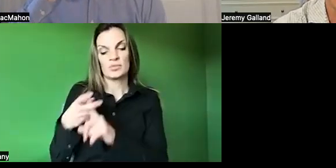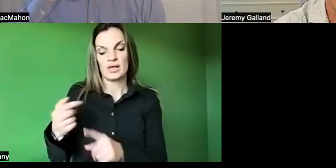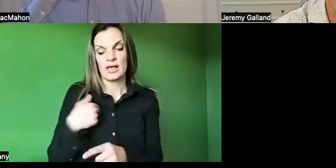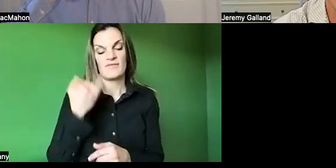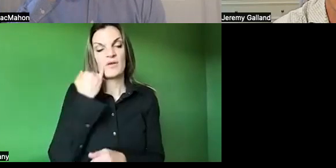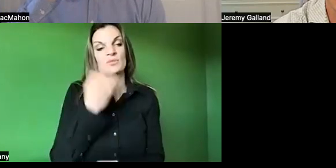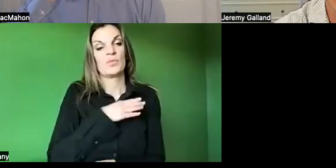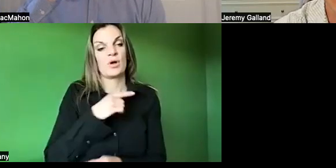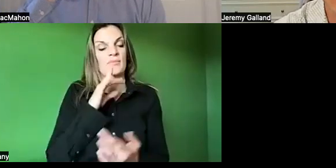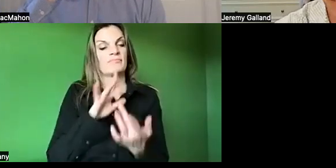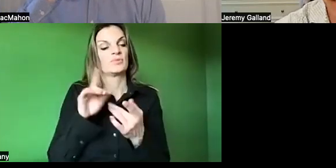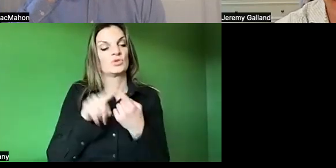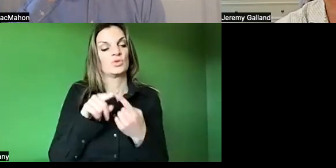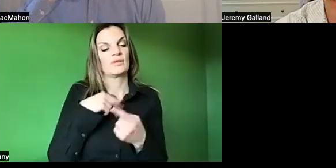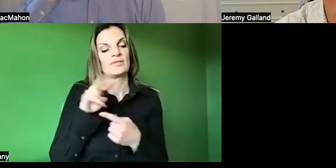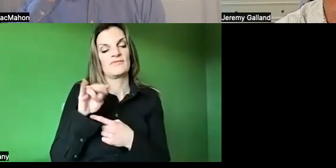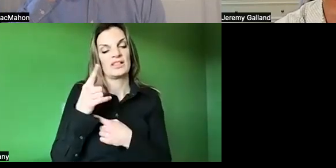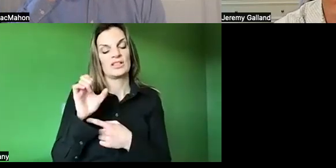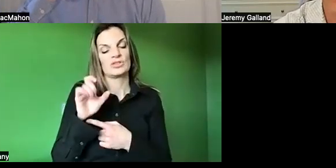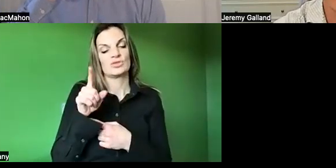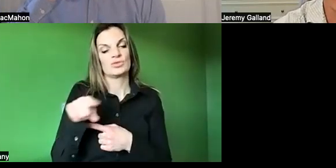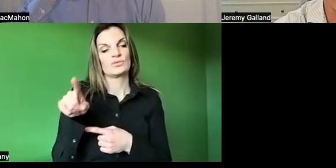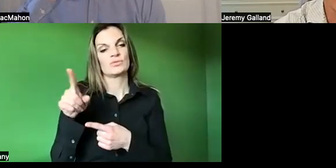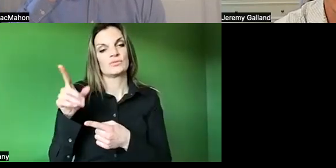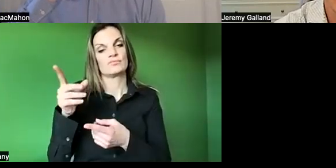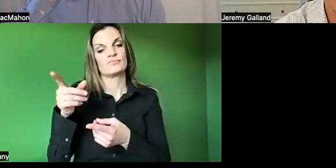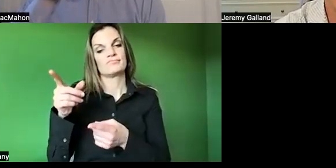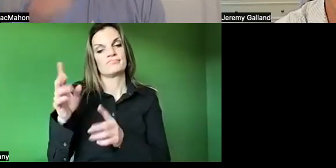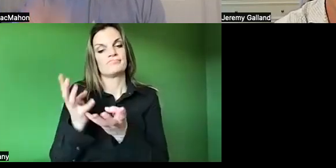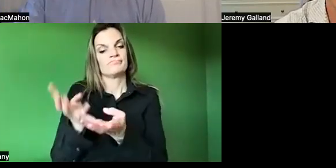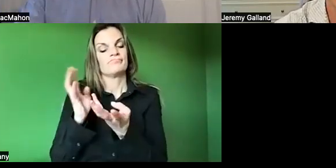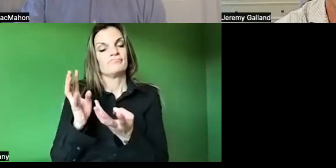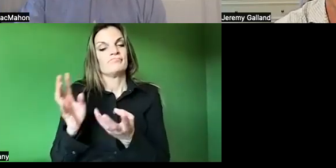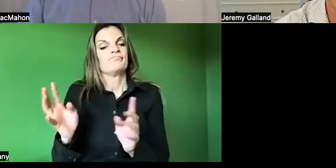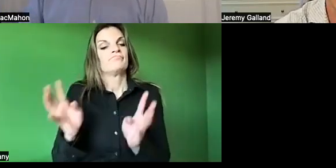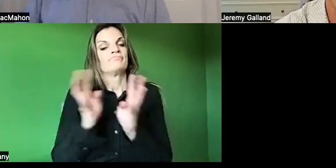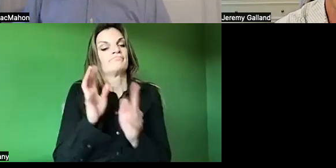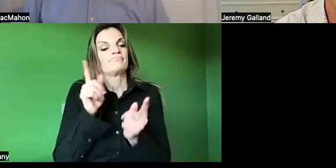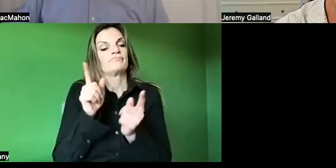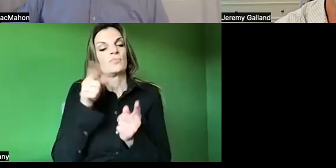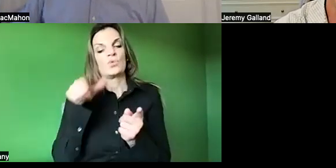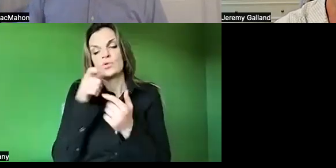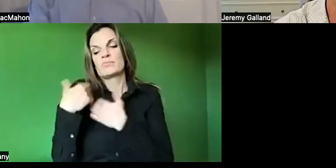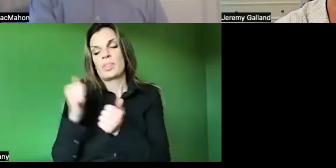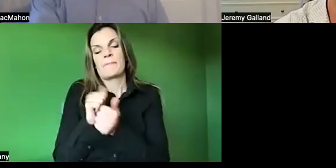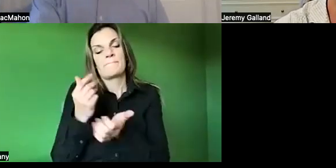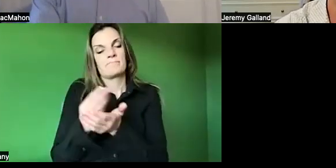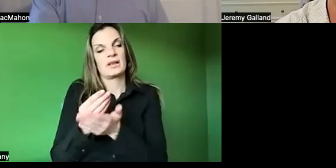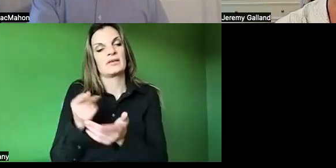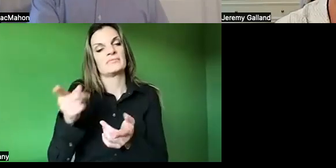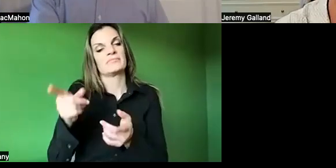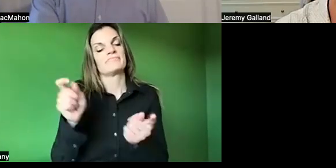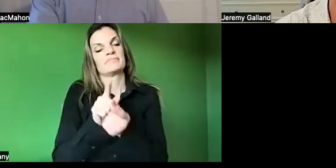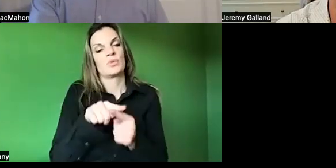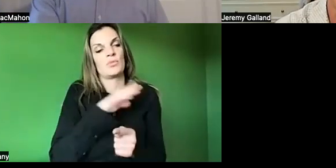our village trustees and asking them to come forward to the board. If they want to bring a need to the school